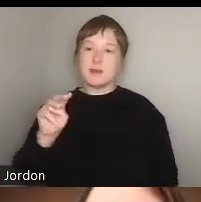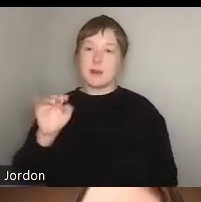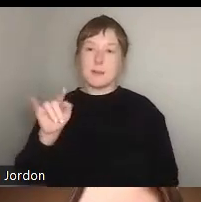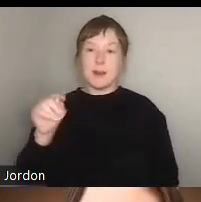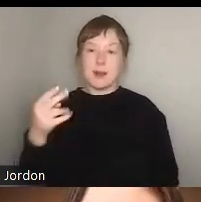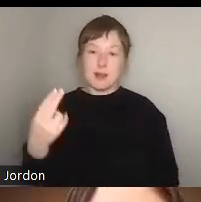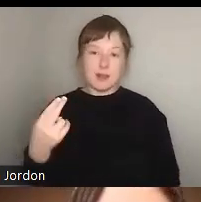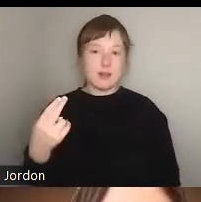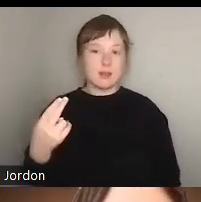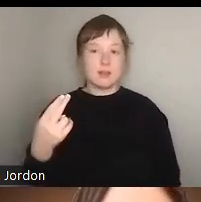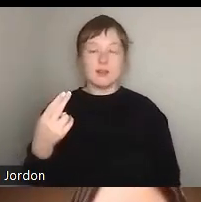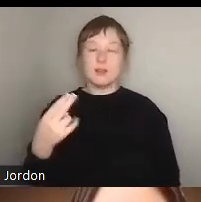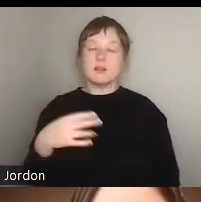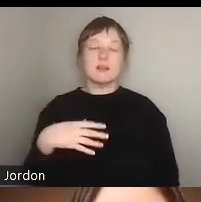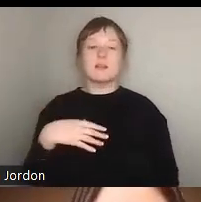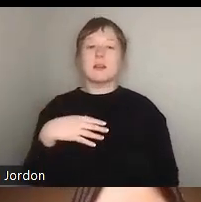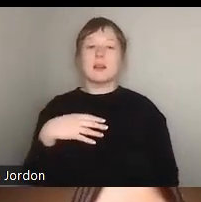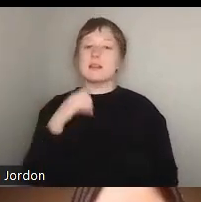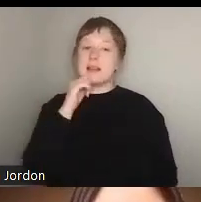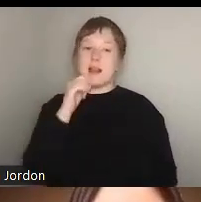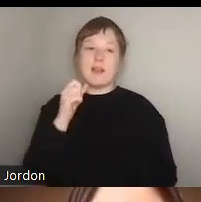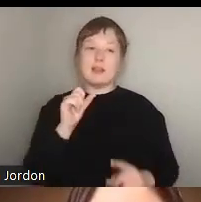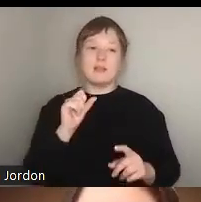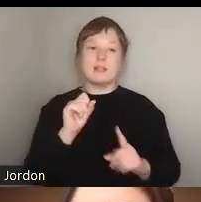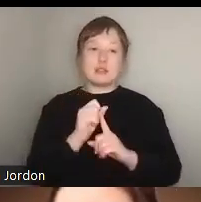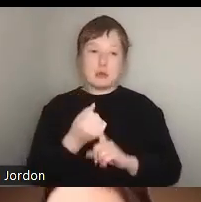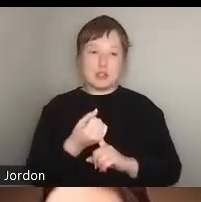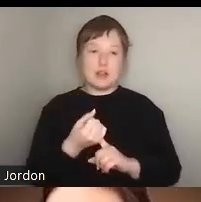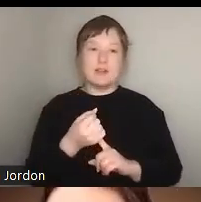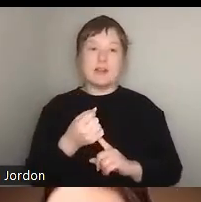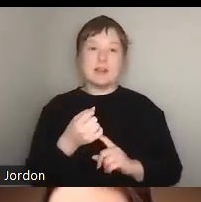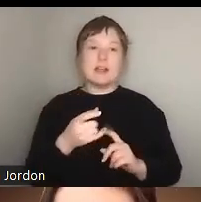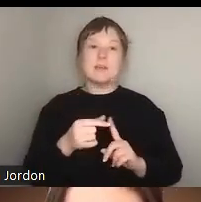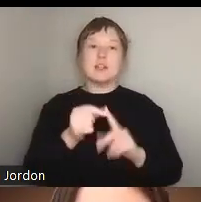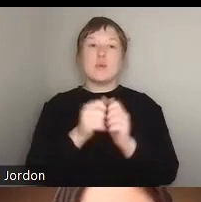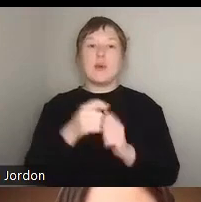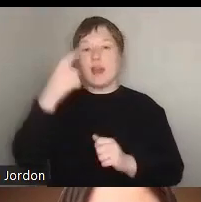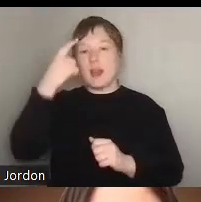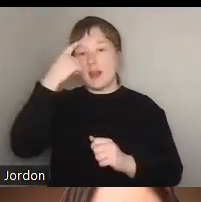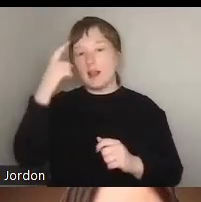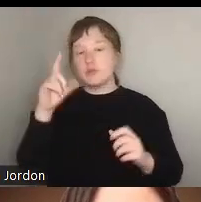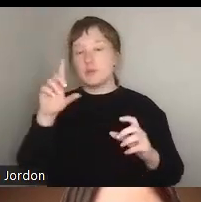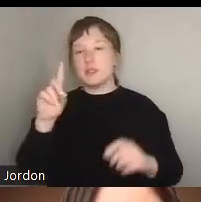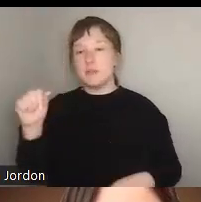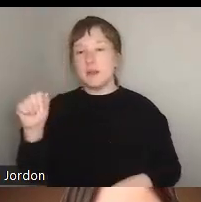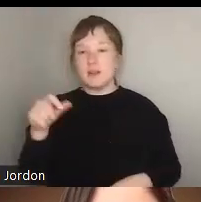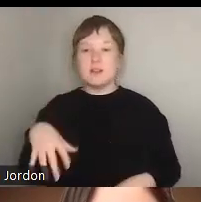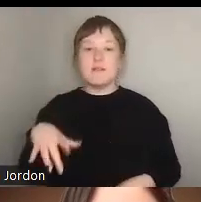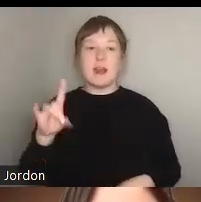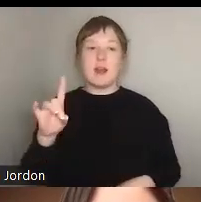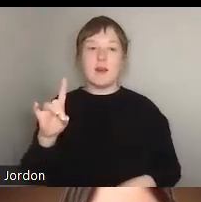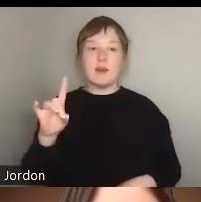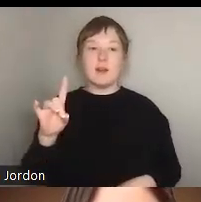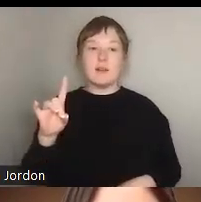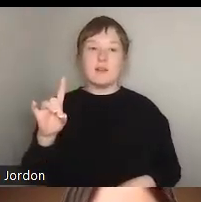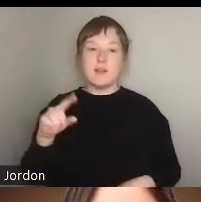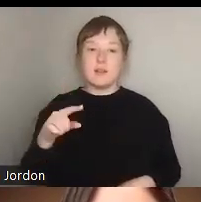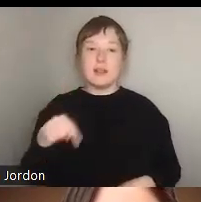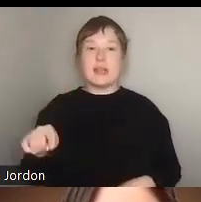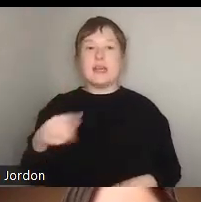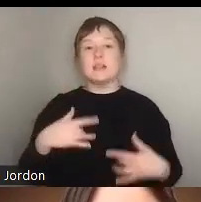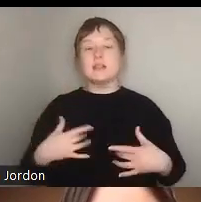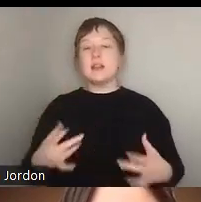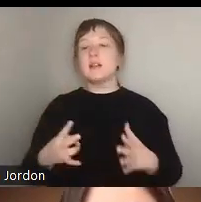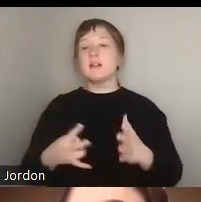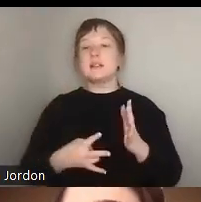believe. It's not the case. In particular, talking about individuals with intellectual disability, they've been found that they experience sexual